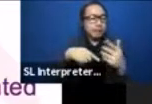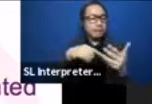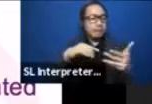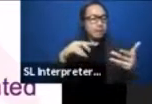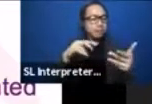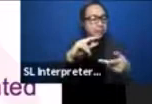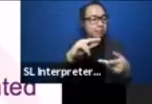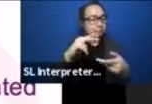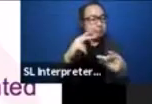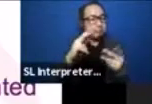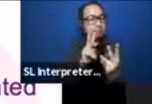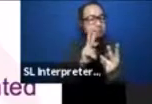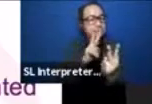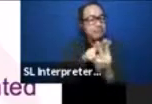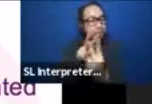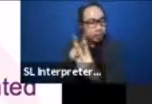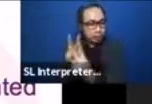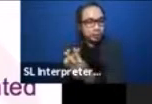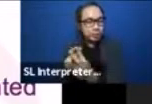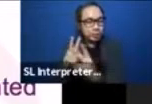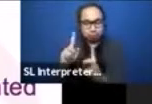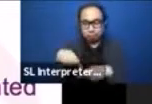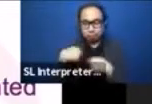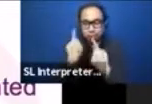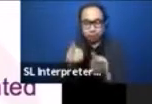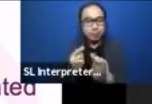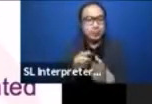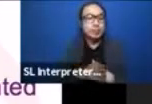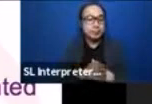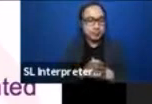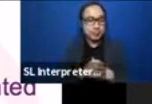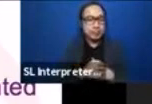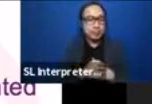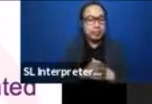clans and others.